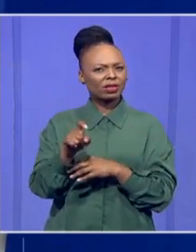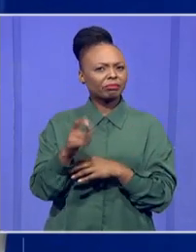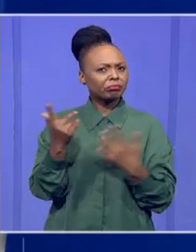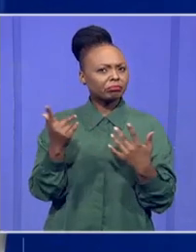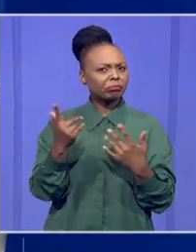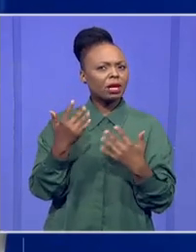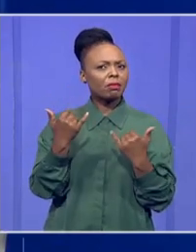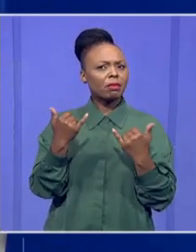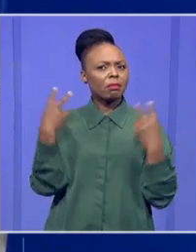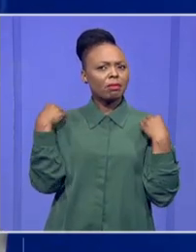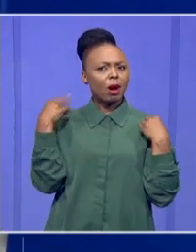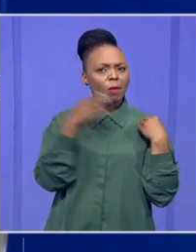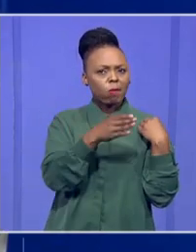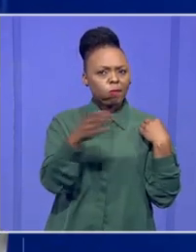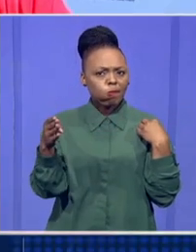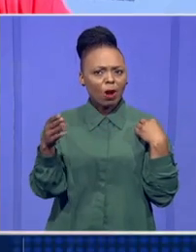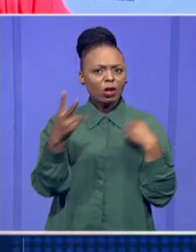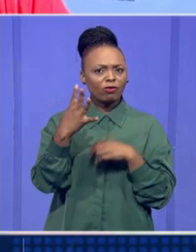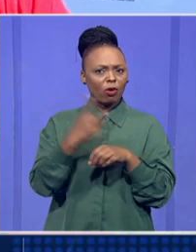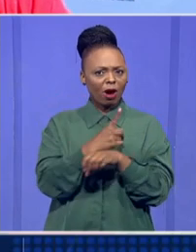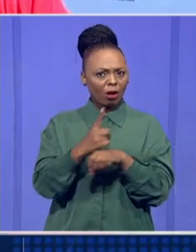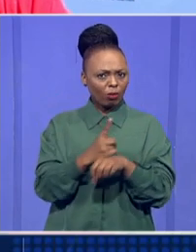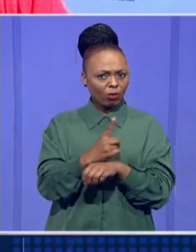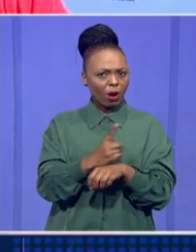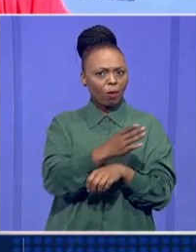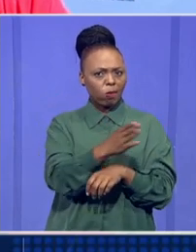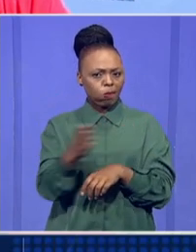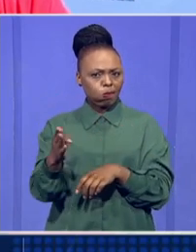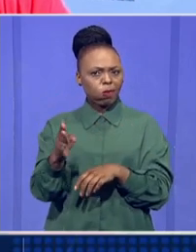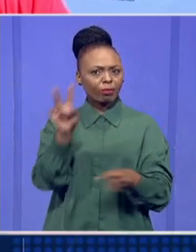to be in our communities 24/7? So,